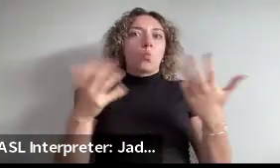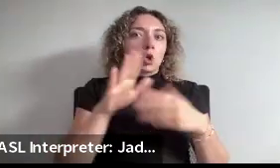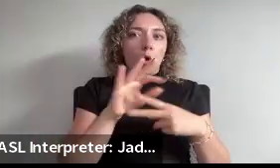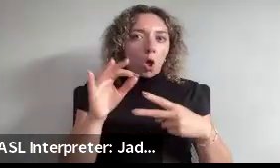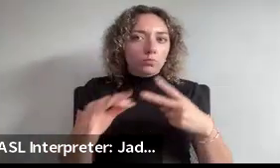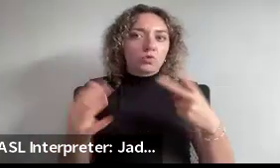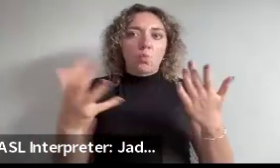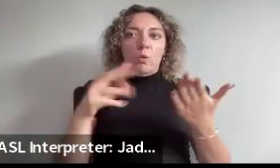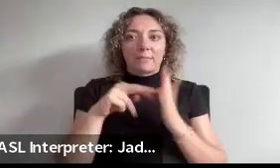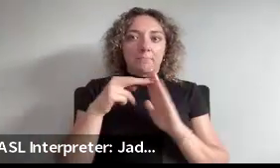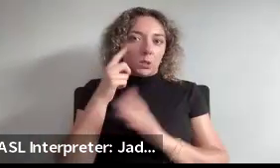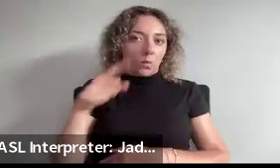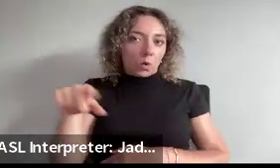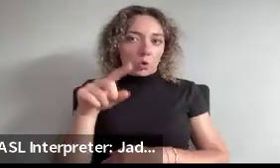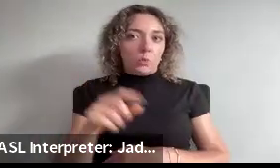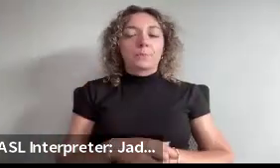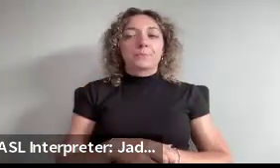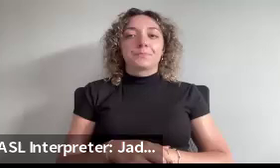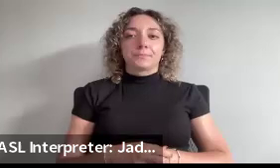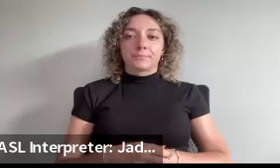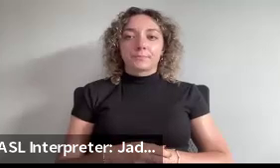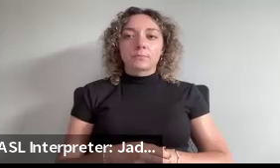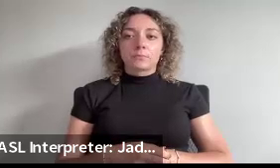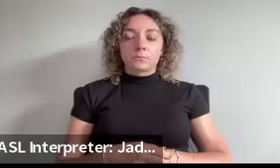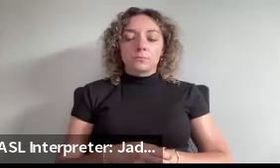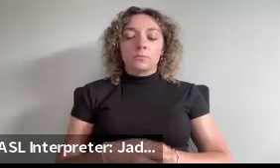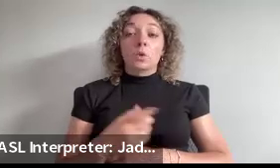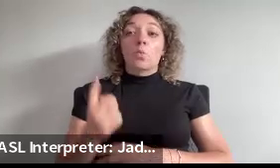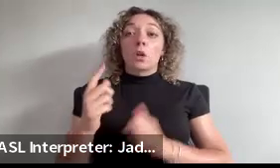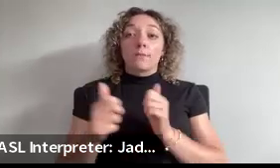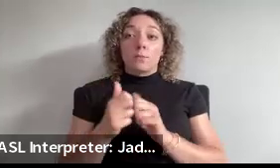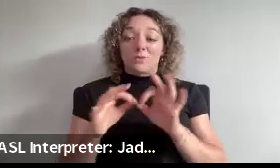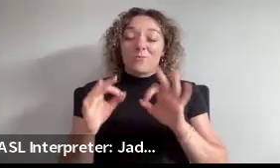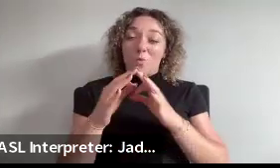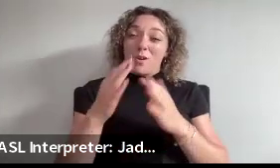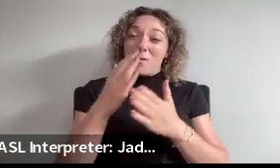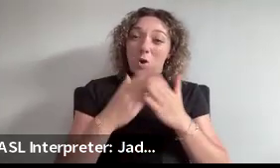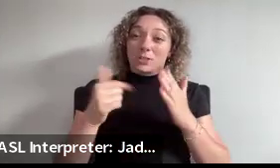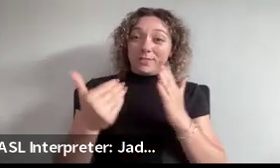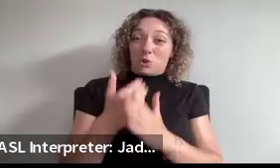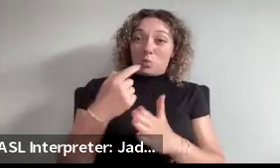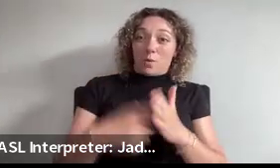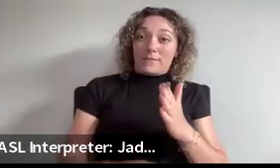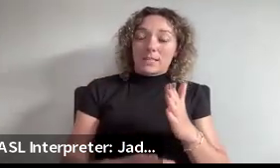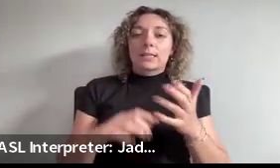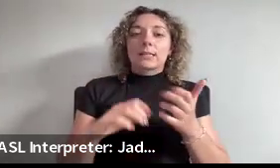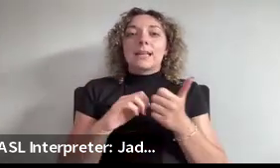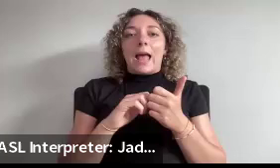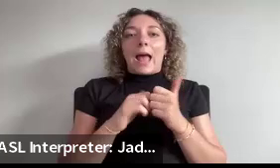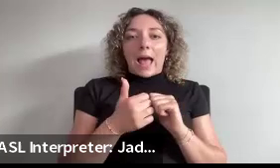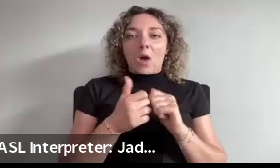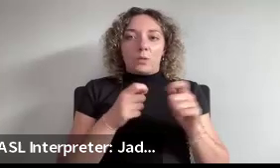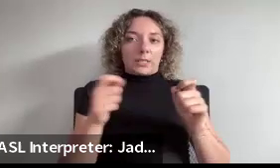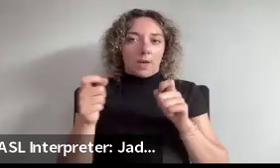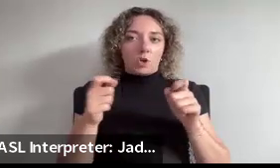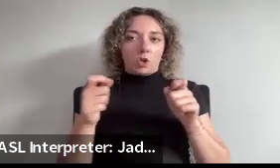this really means for you. And one of the most important parts of this new fee is how it's governed,